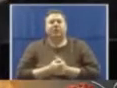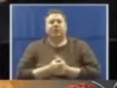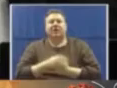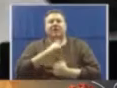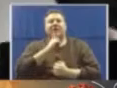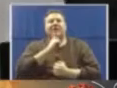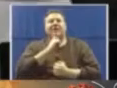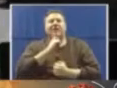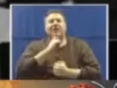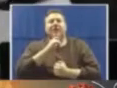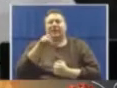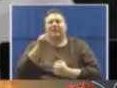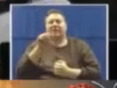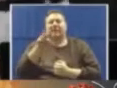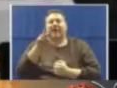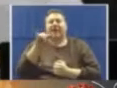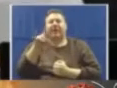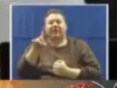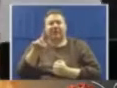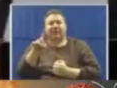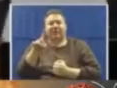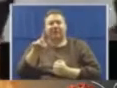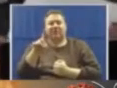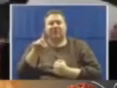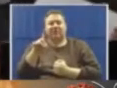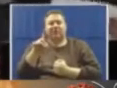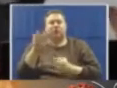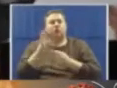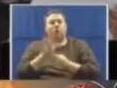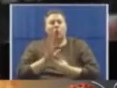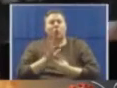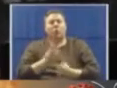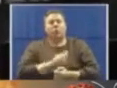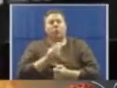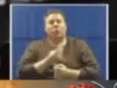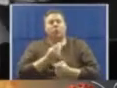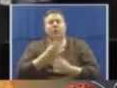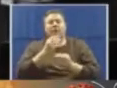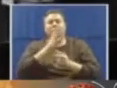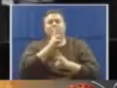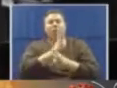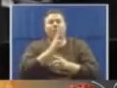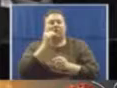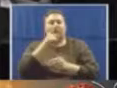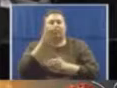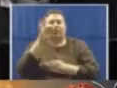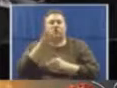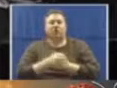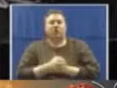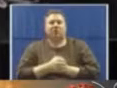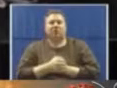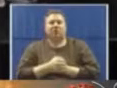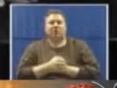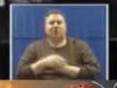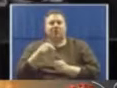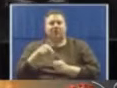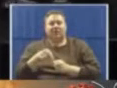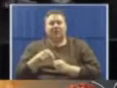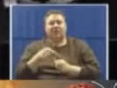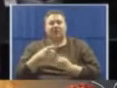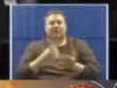the potency of youth and the promise it holds for the future. For the purposes of this debate, the